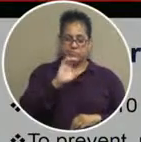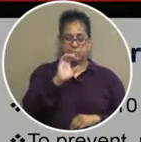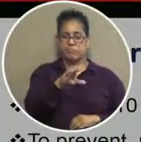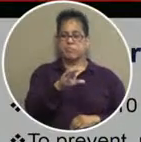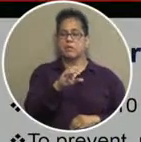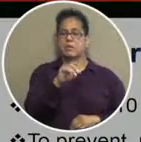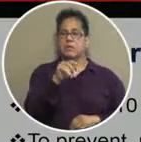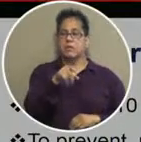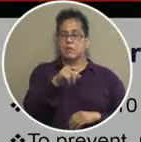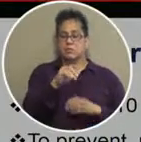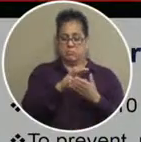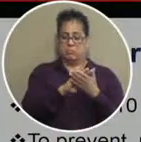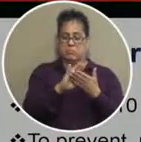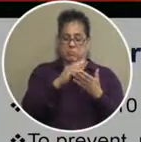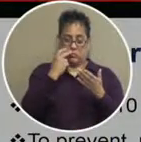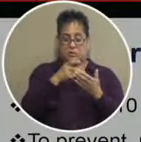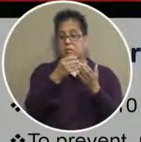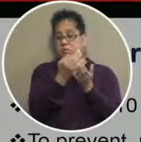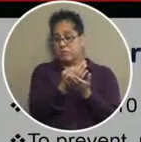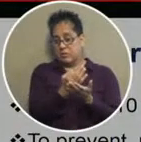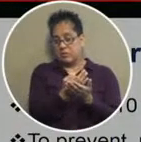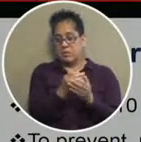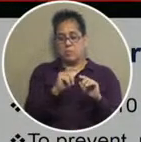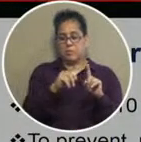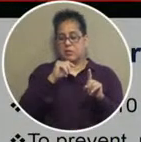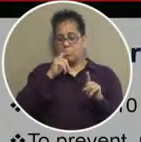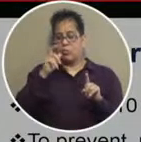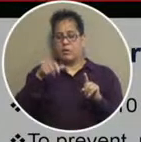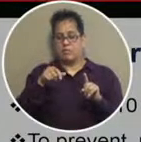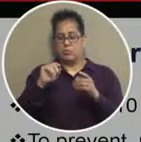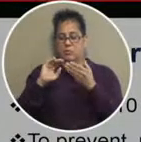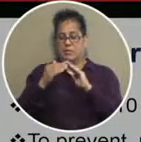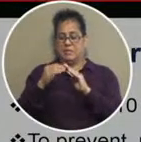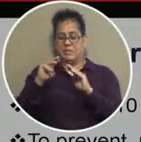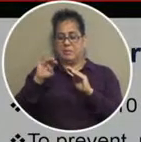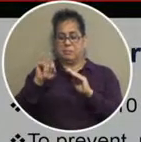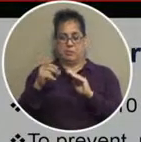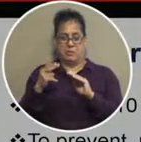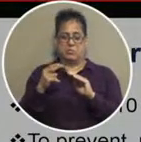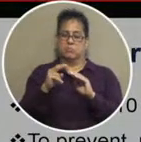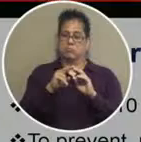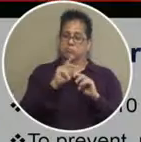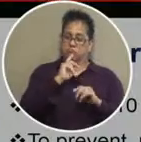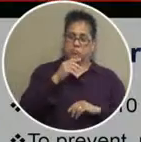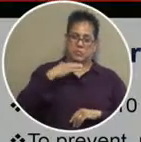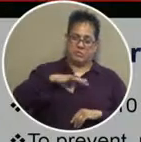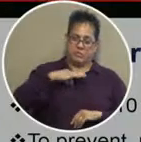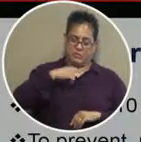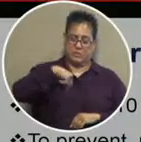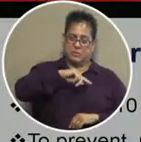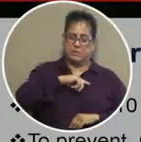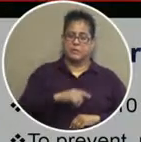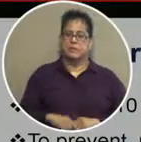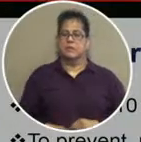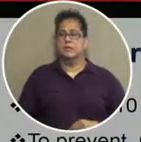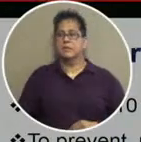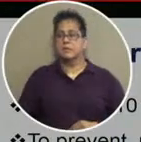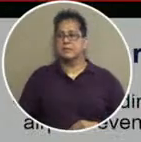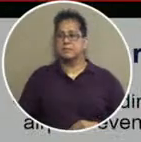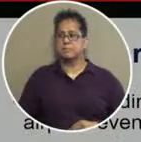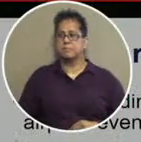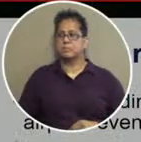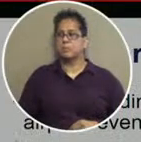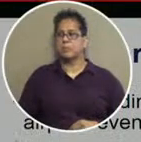see not only the allocation of these funds, but then also not having to put up a city match was very, very beneficial. Next